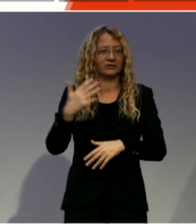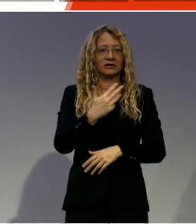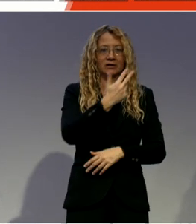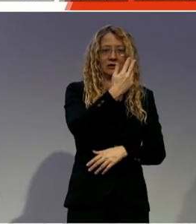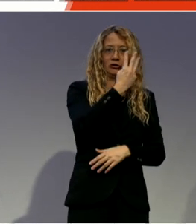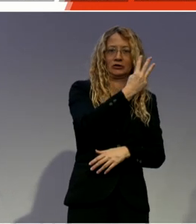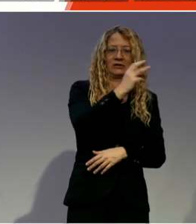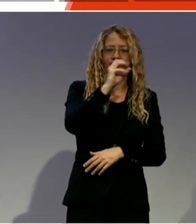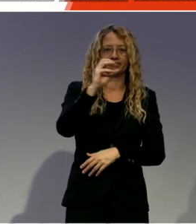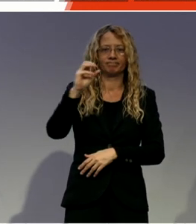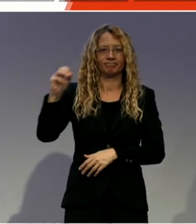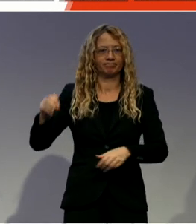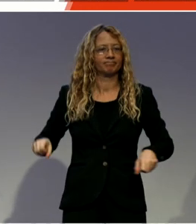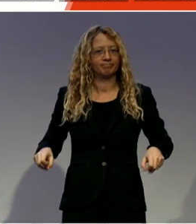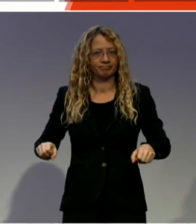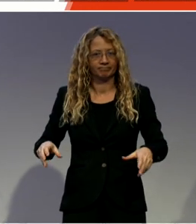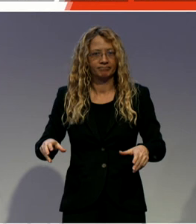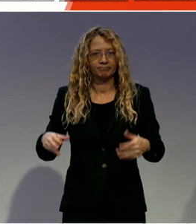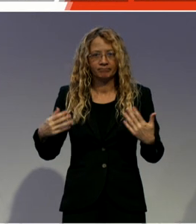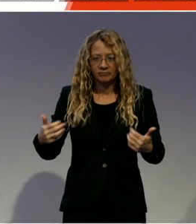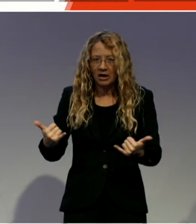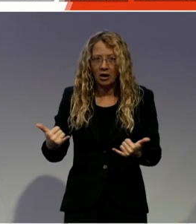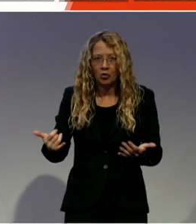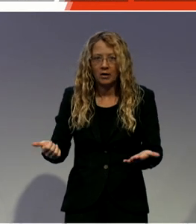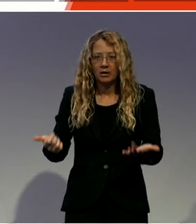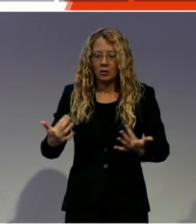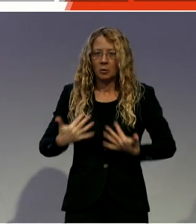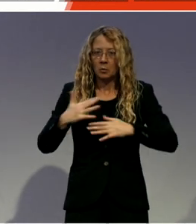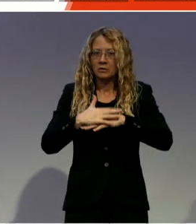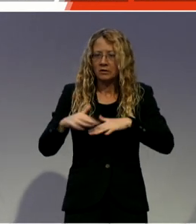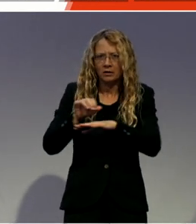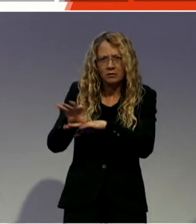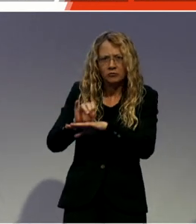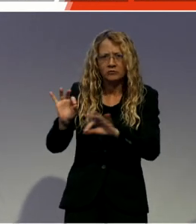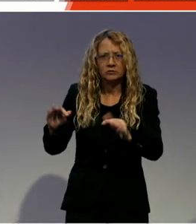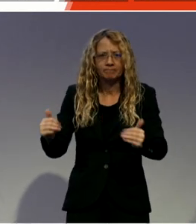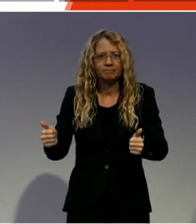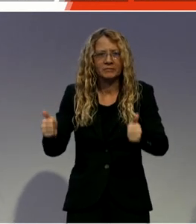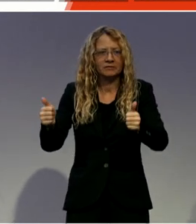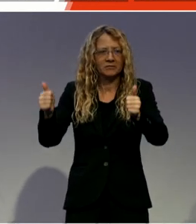800 custom-made wheelchair, and we did well in equipped ride, and we established 300